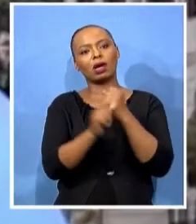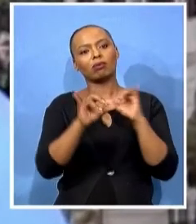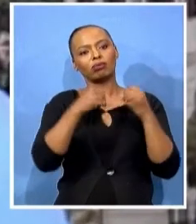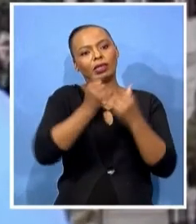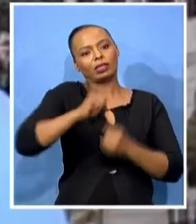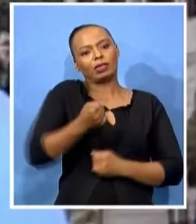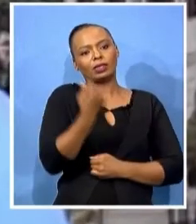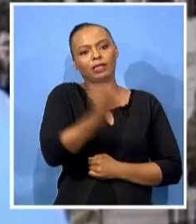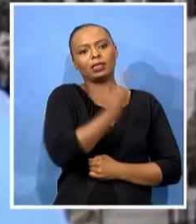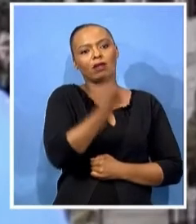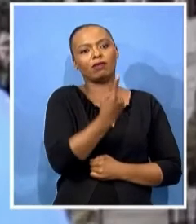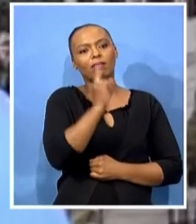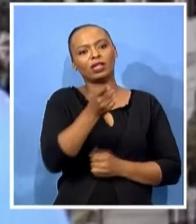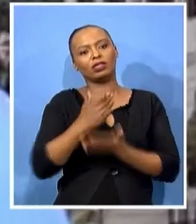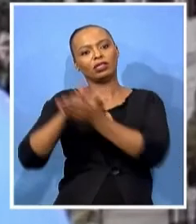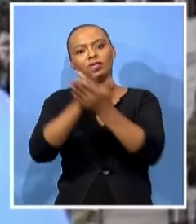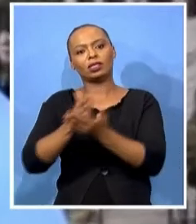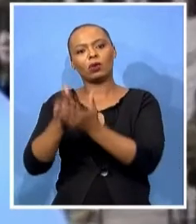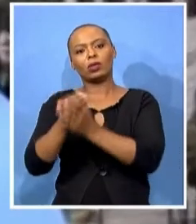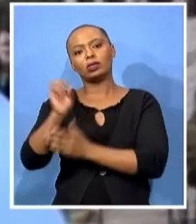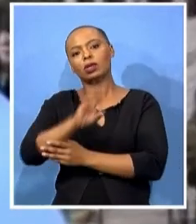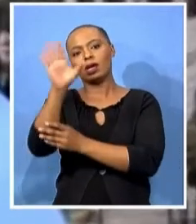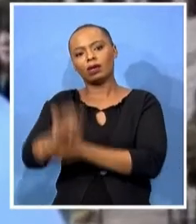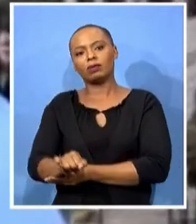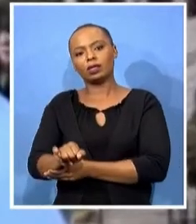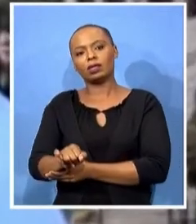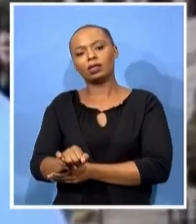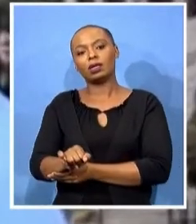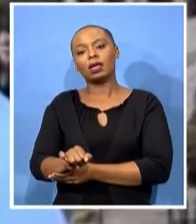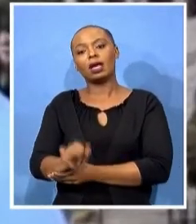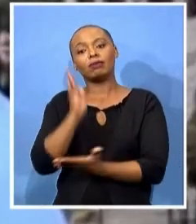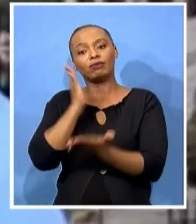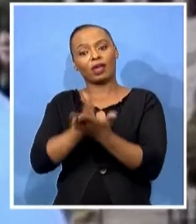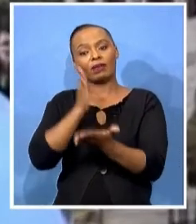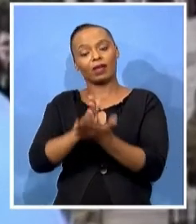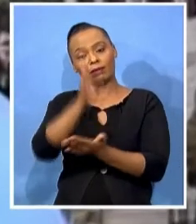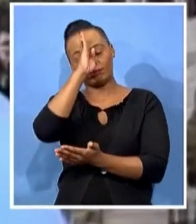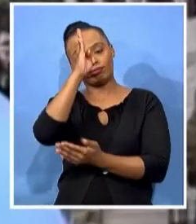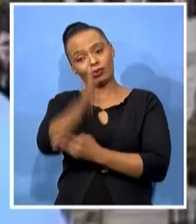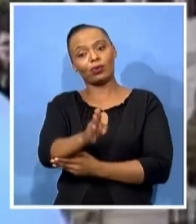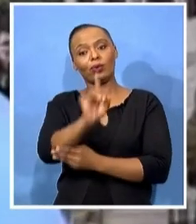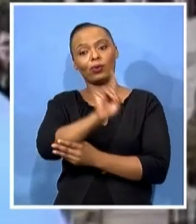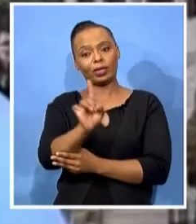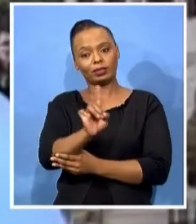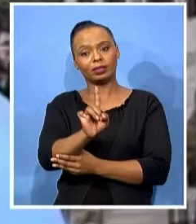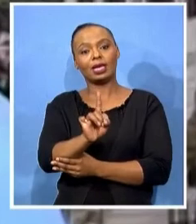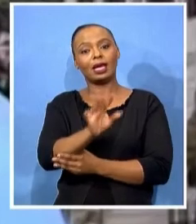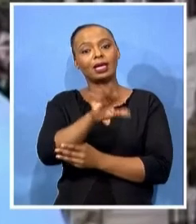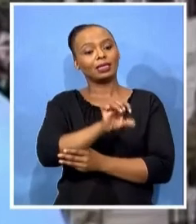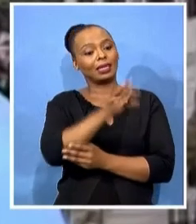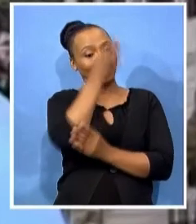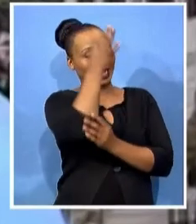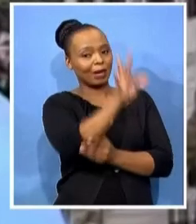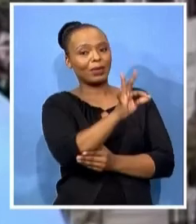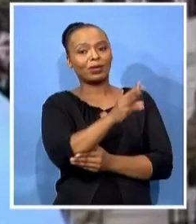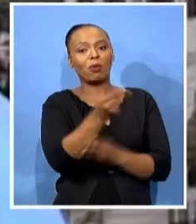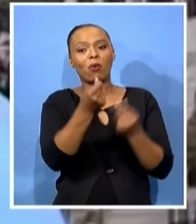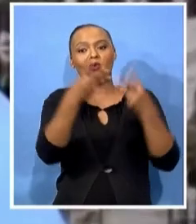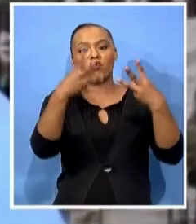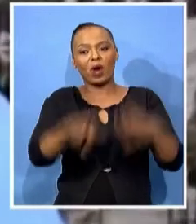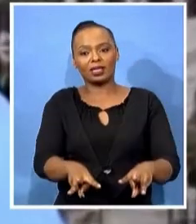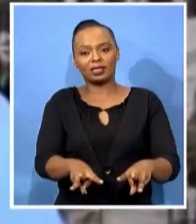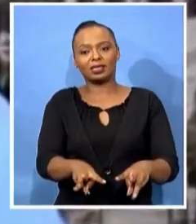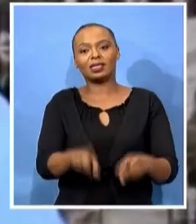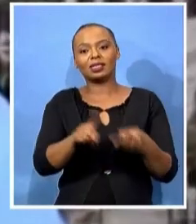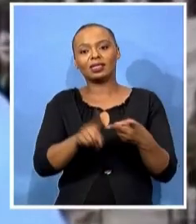Africa. The fact of the matter is that while this government were wasting by making useless and senseless regulations during lockdown